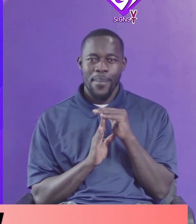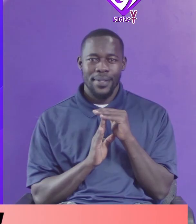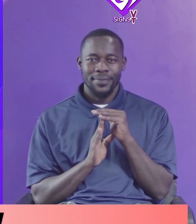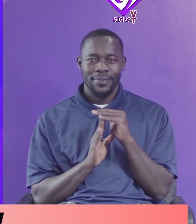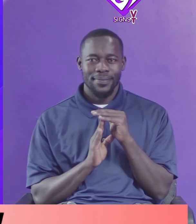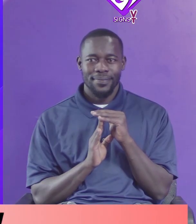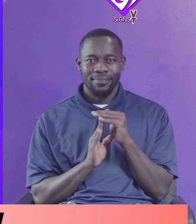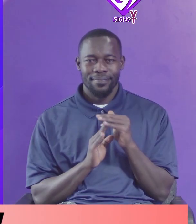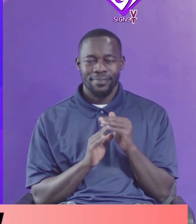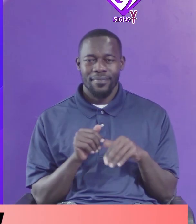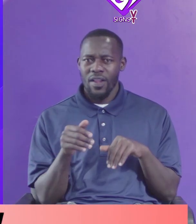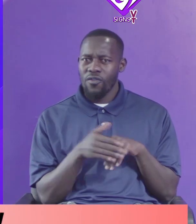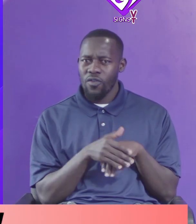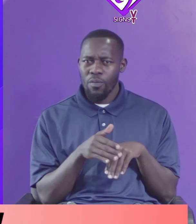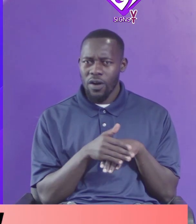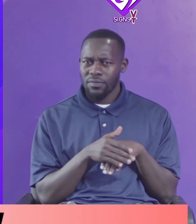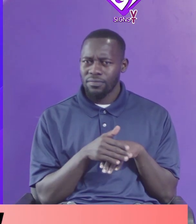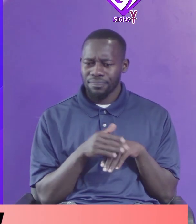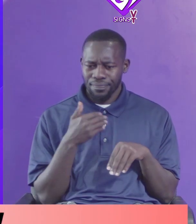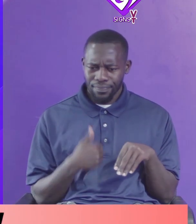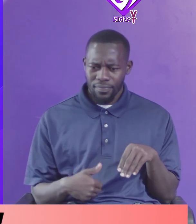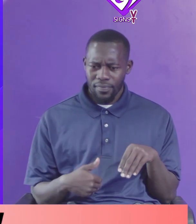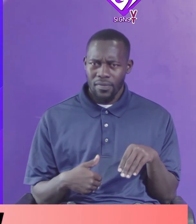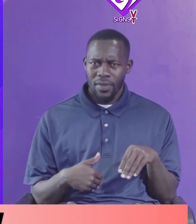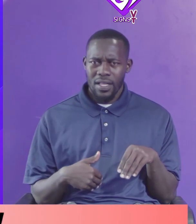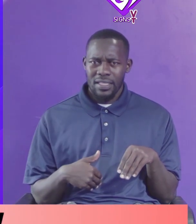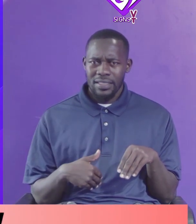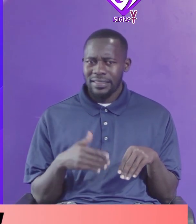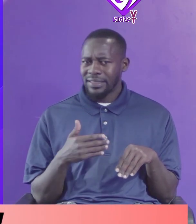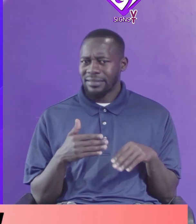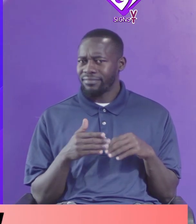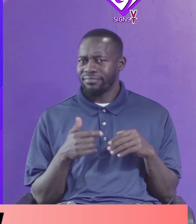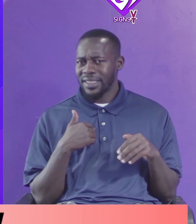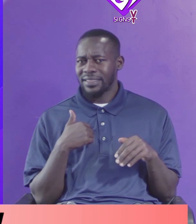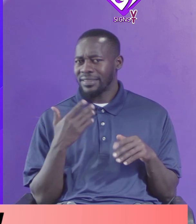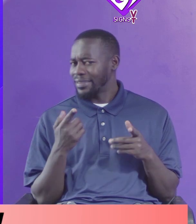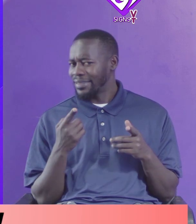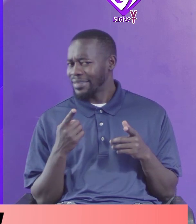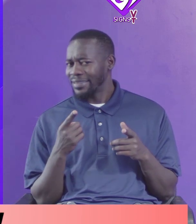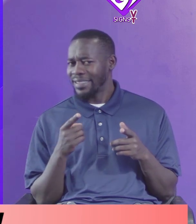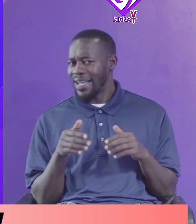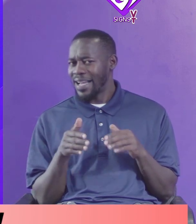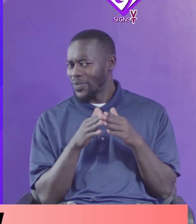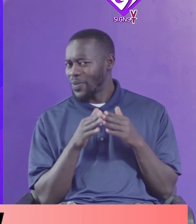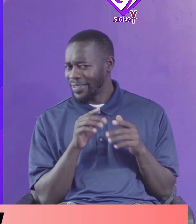Personally, on the football side, I hate to love how Arsenal are playing. And I understand.